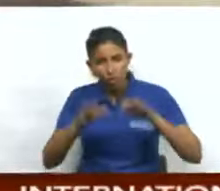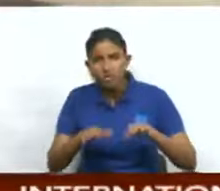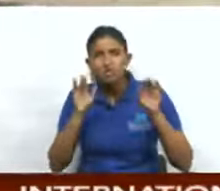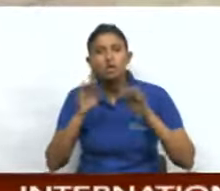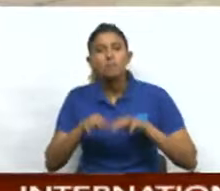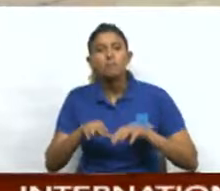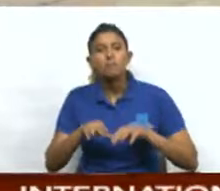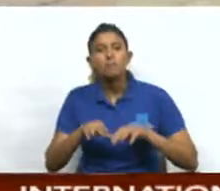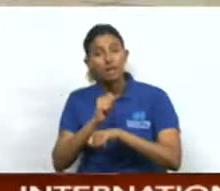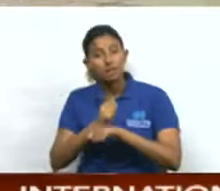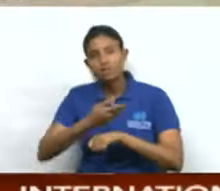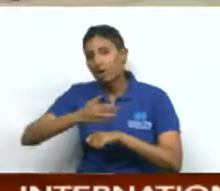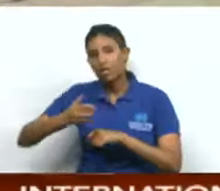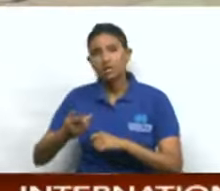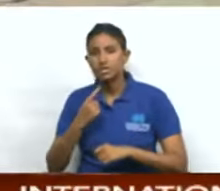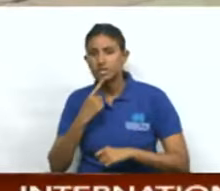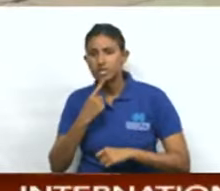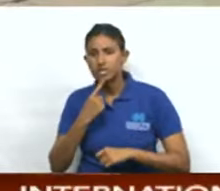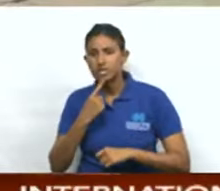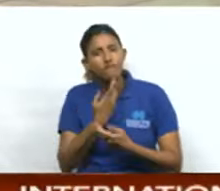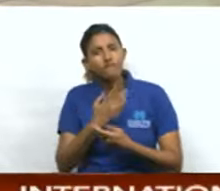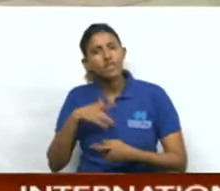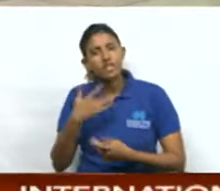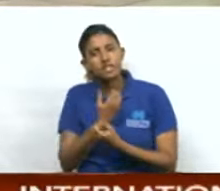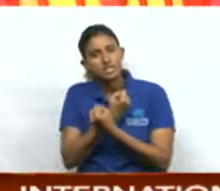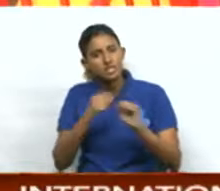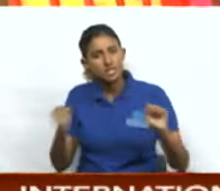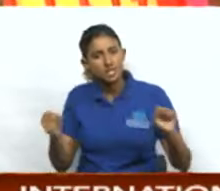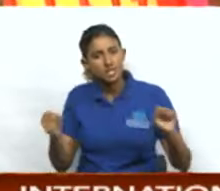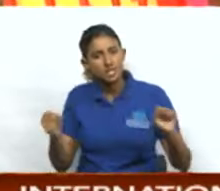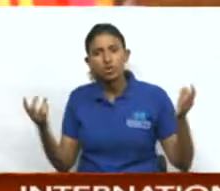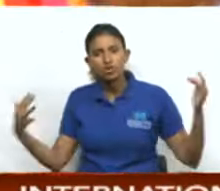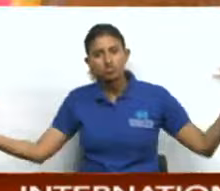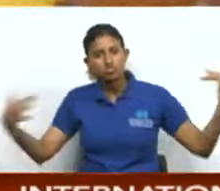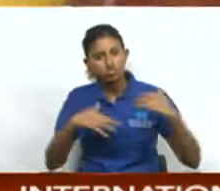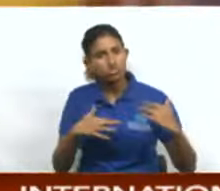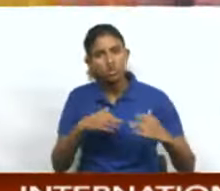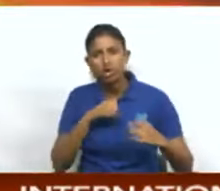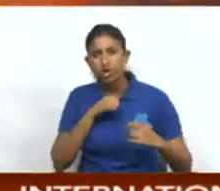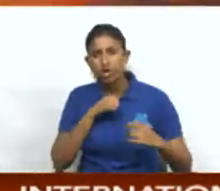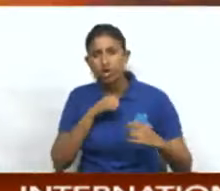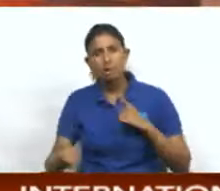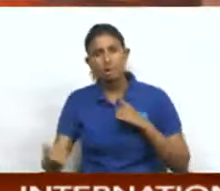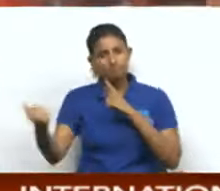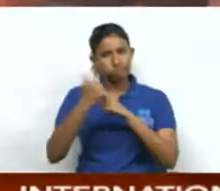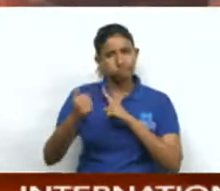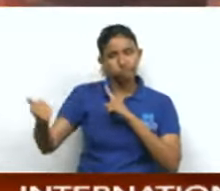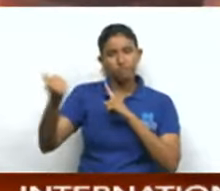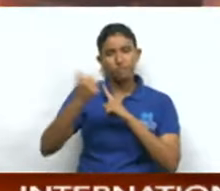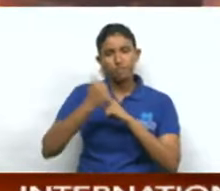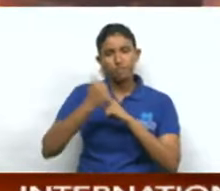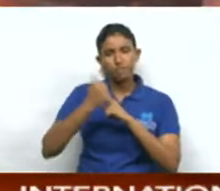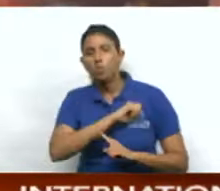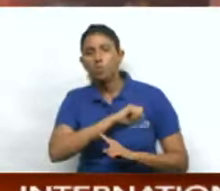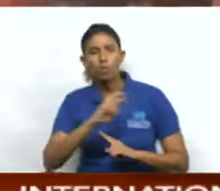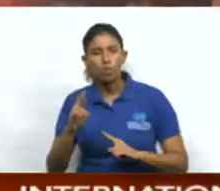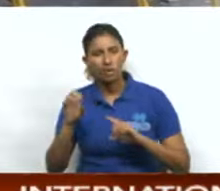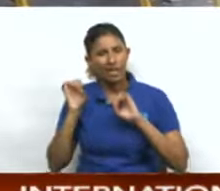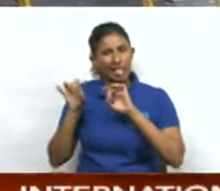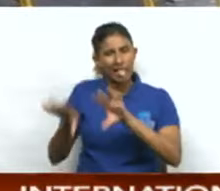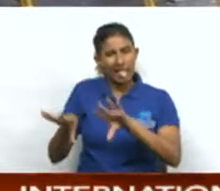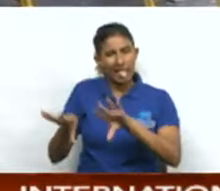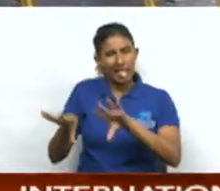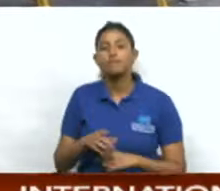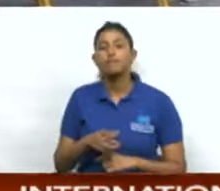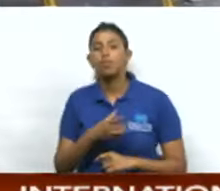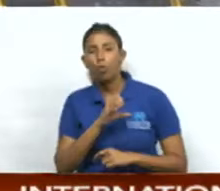churches, temples and mosques and not be subjected to abuse, hatred and intolerance. They also lamented any attempt by any arm of the